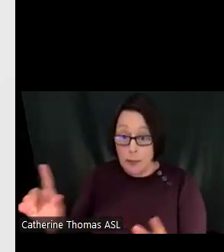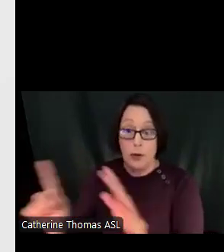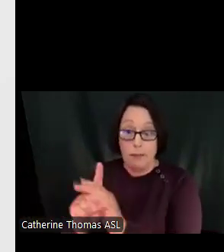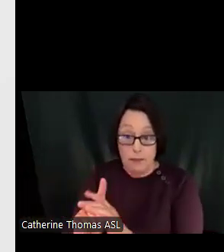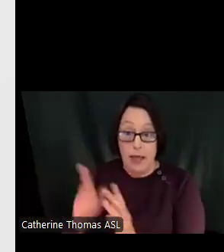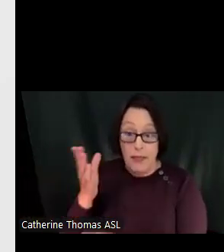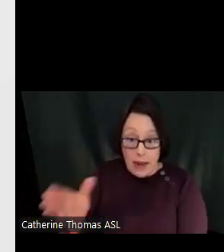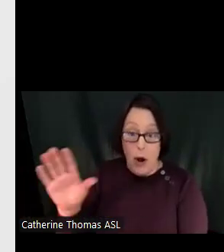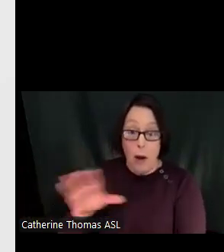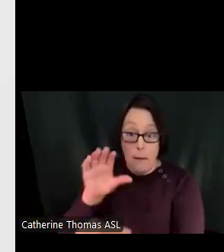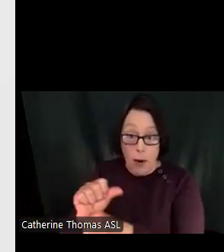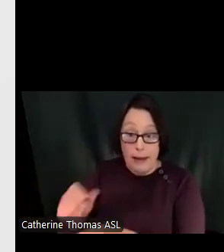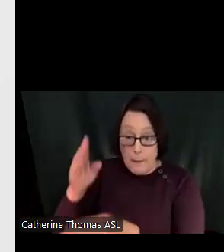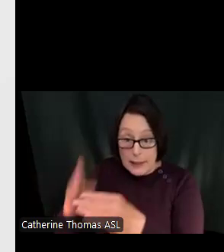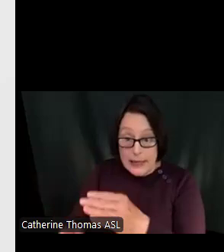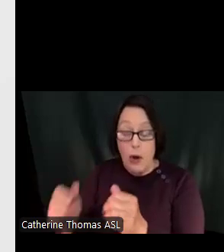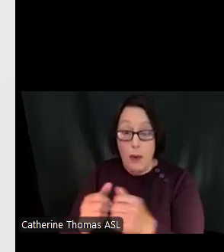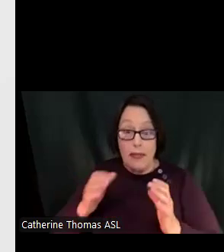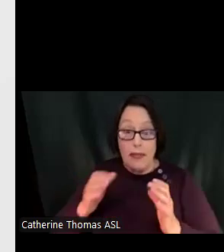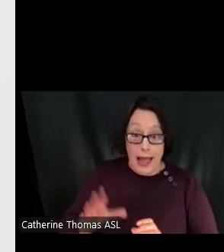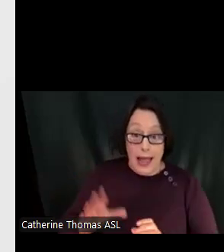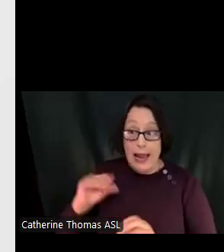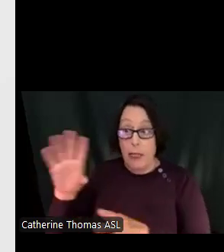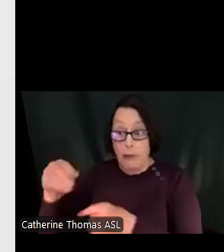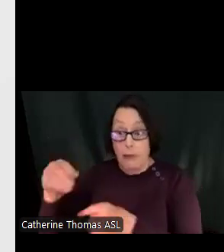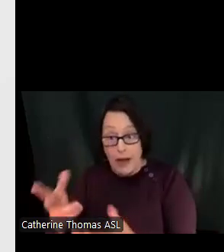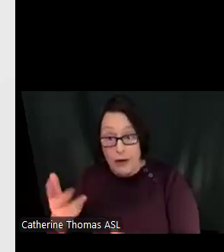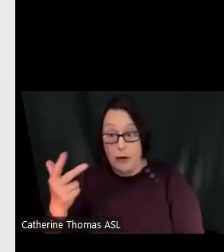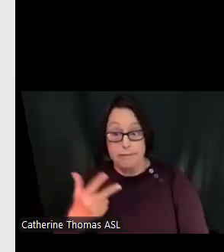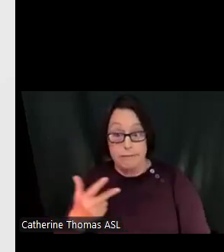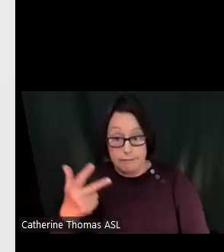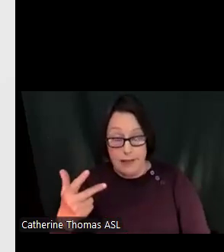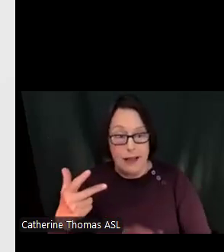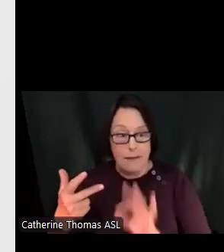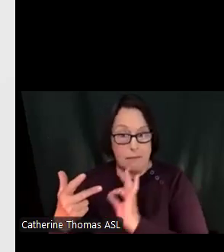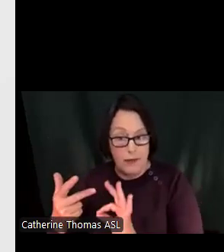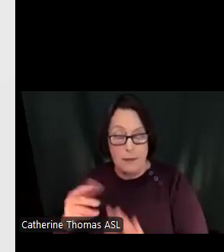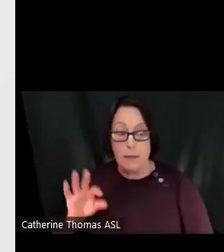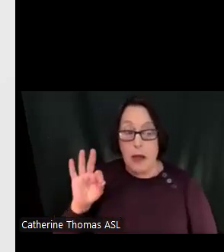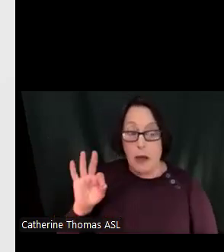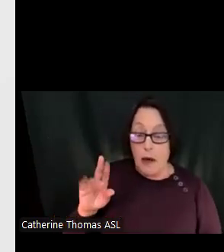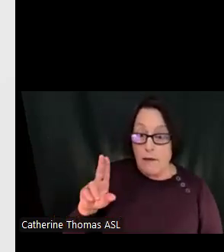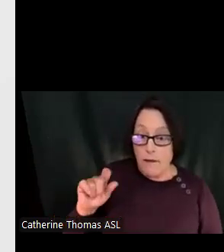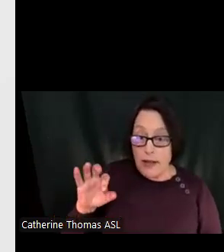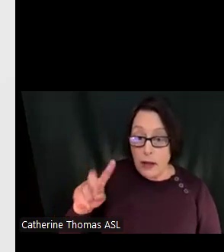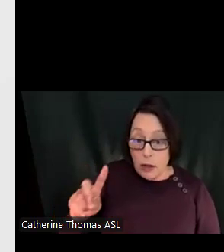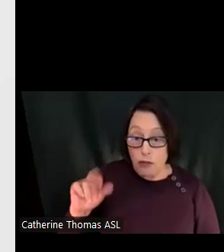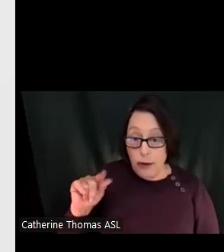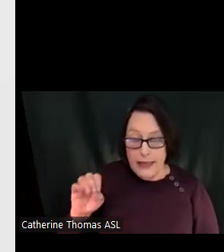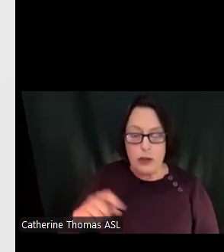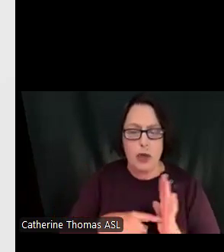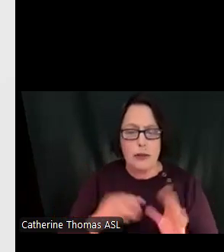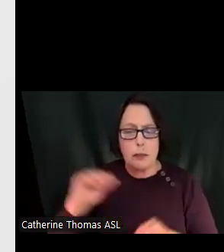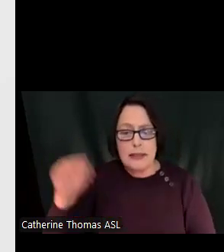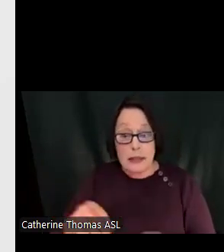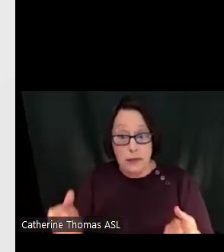the appointment was completed with the client and the provider. A fulfilled rate measures the percentage of total service